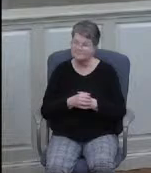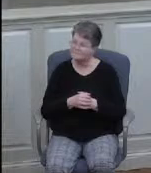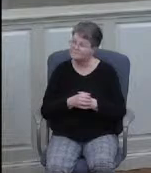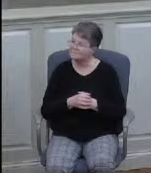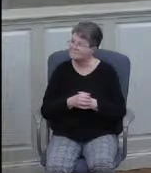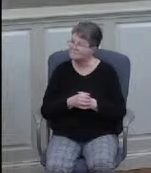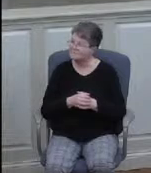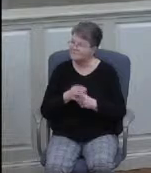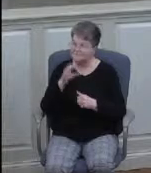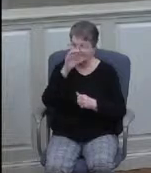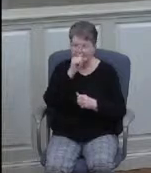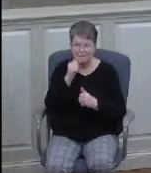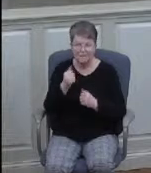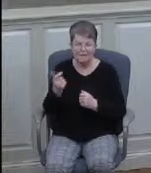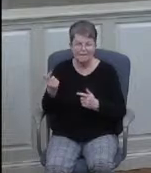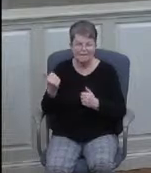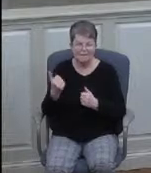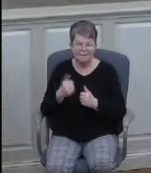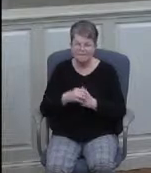I guess we got to get the mayor back.